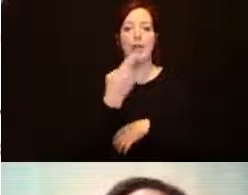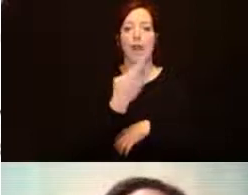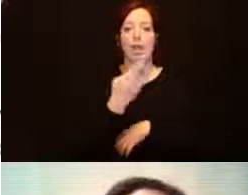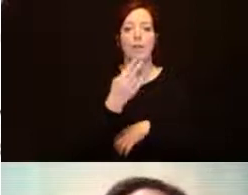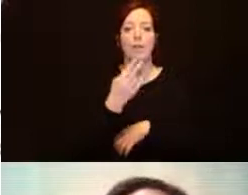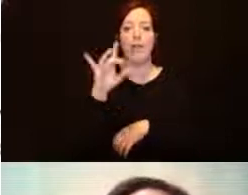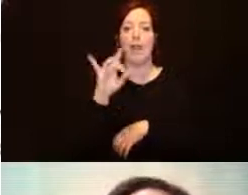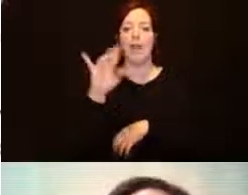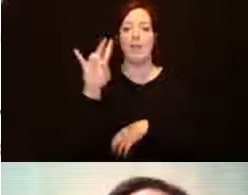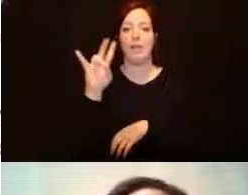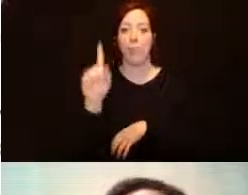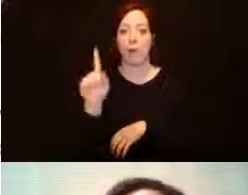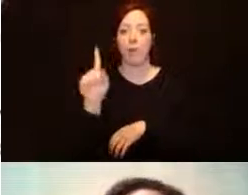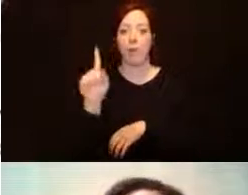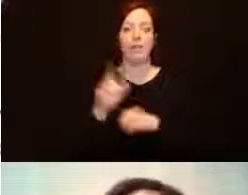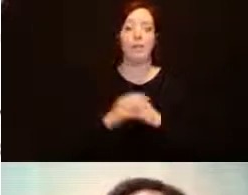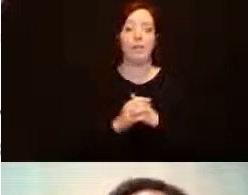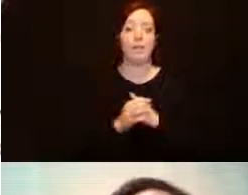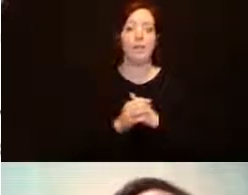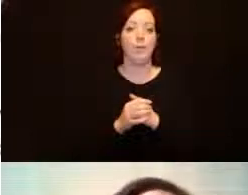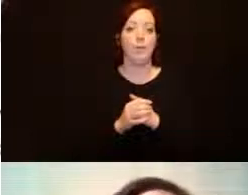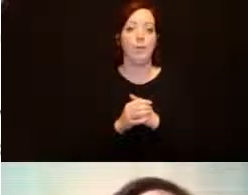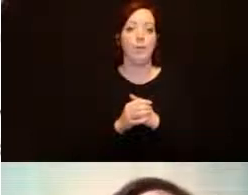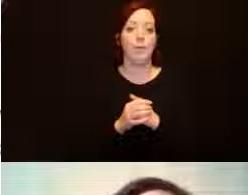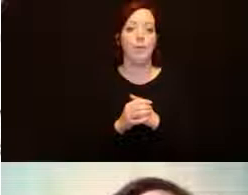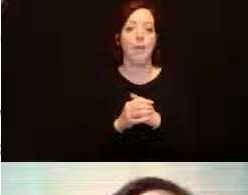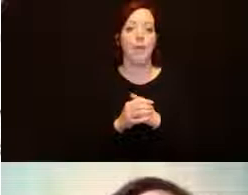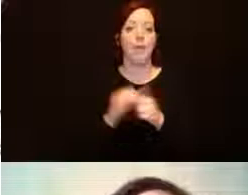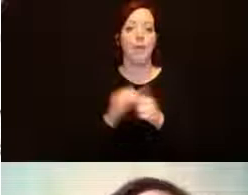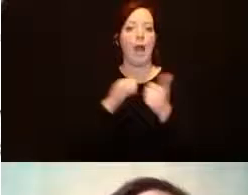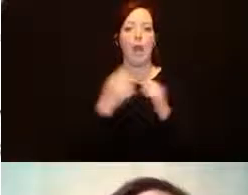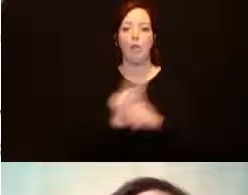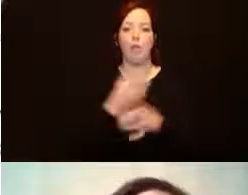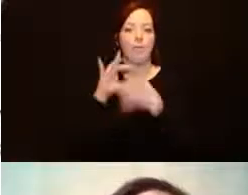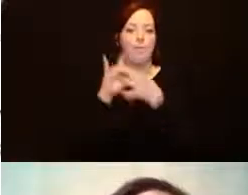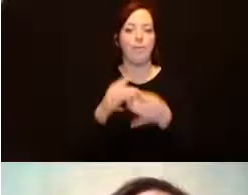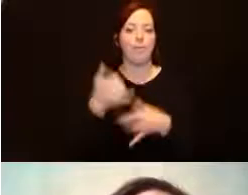for the phones and the devices. The next one.